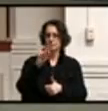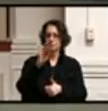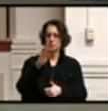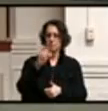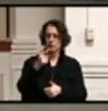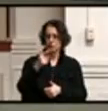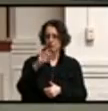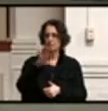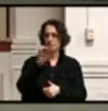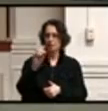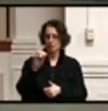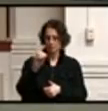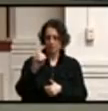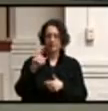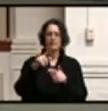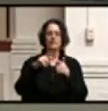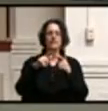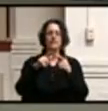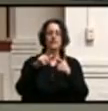of